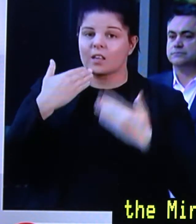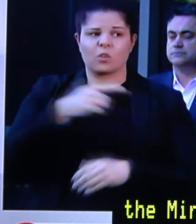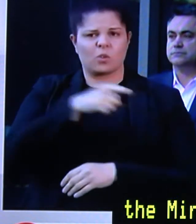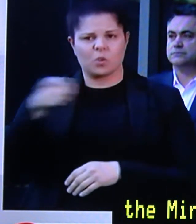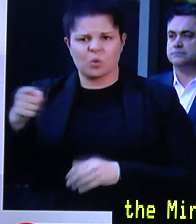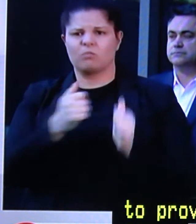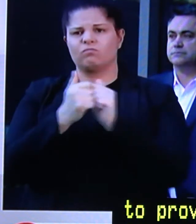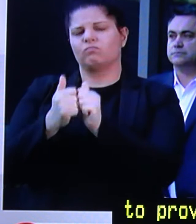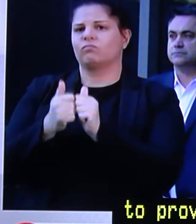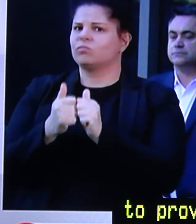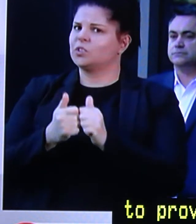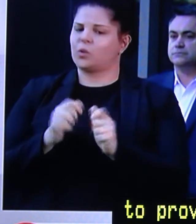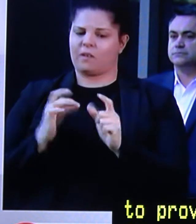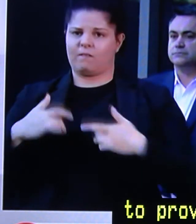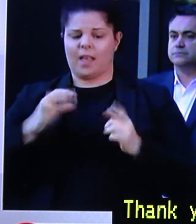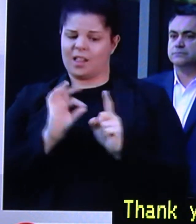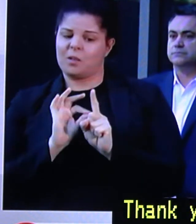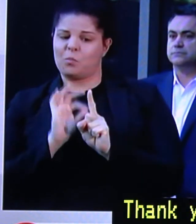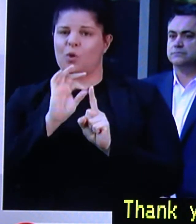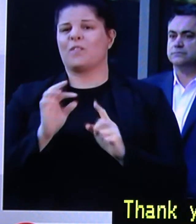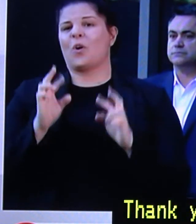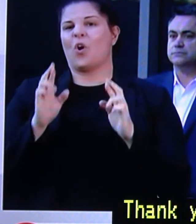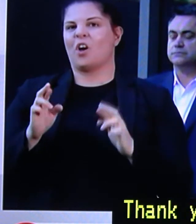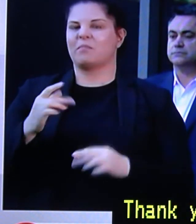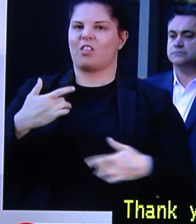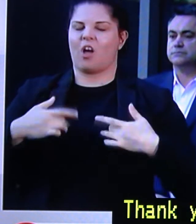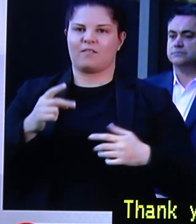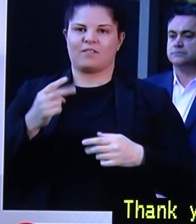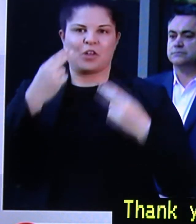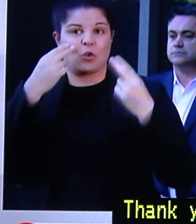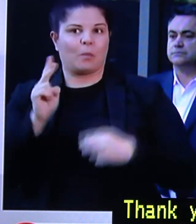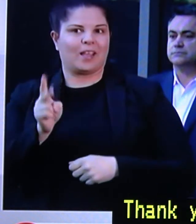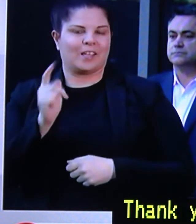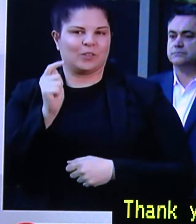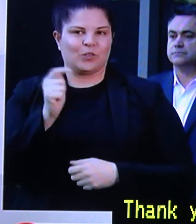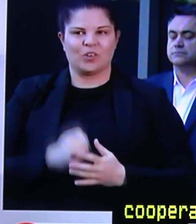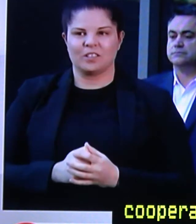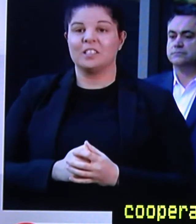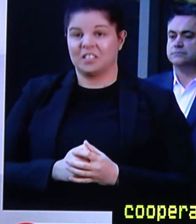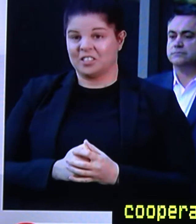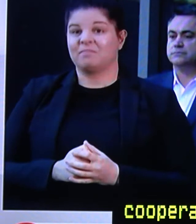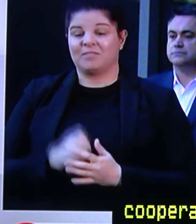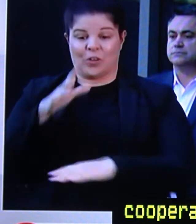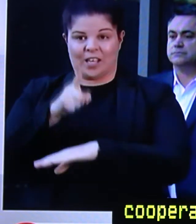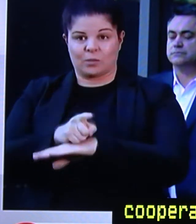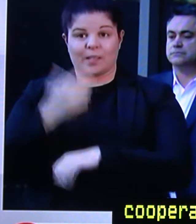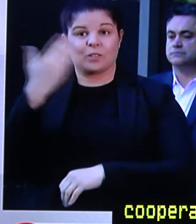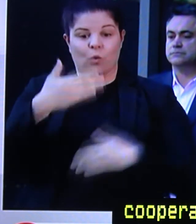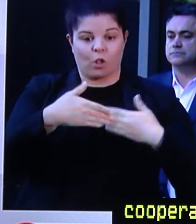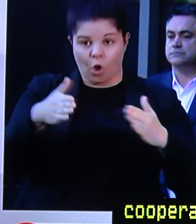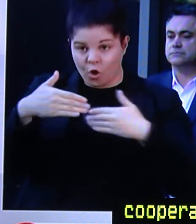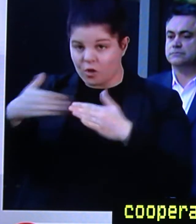We're definitely heading in the right direction to get a bit of normality back in our lives. Looking forward to having schools come back next week,